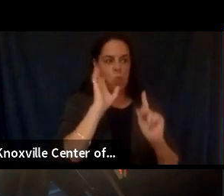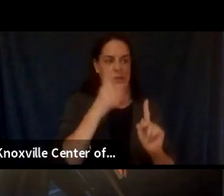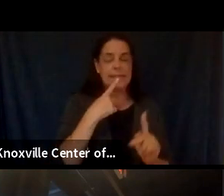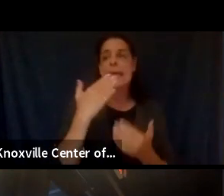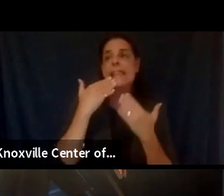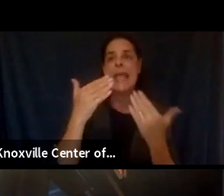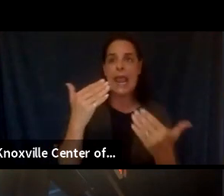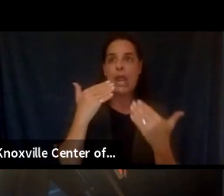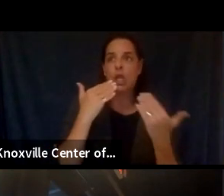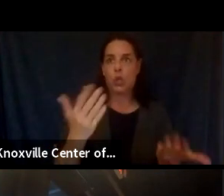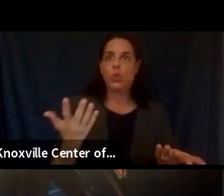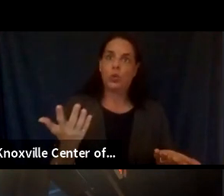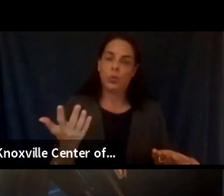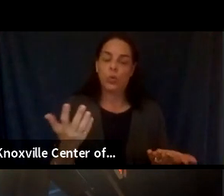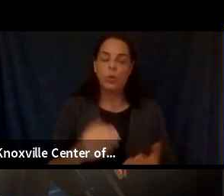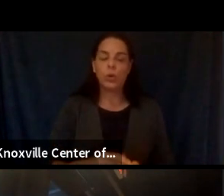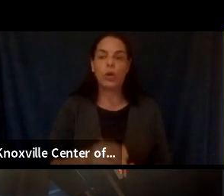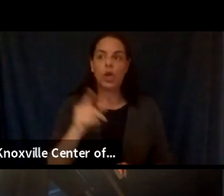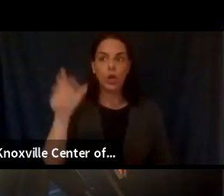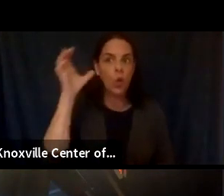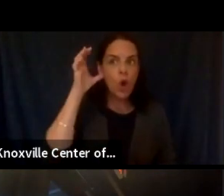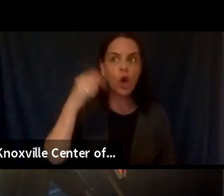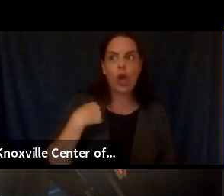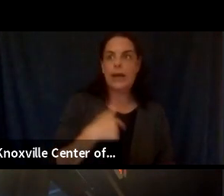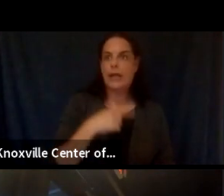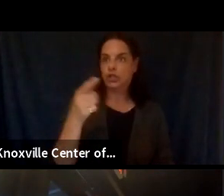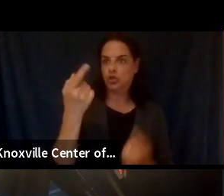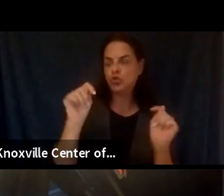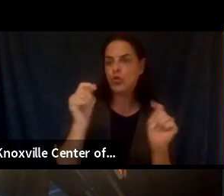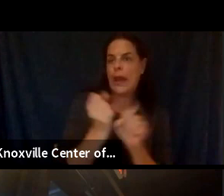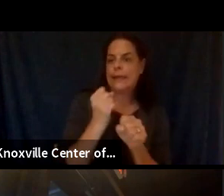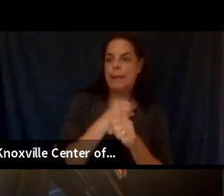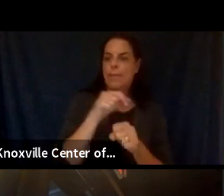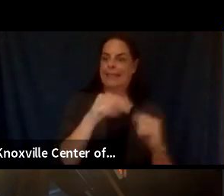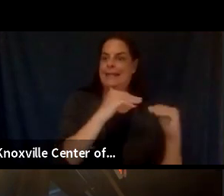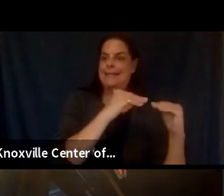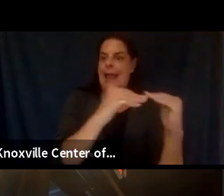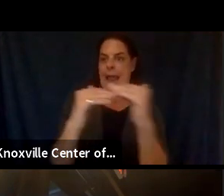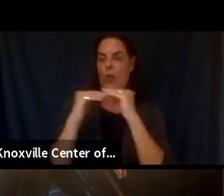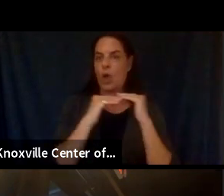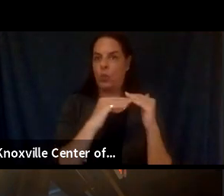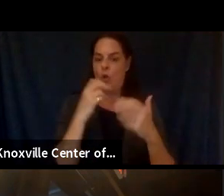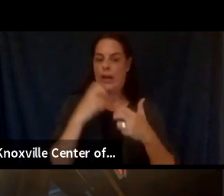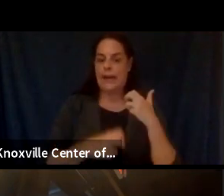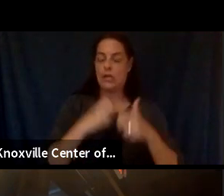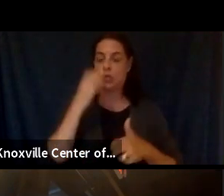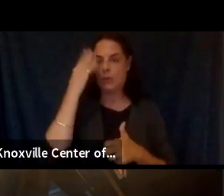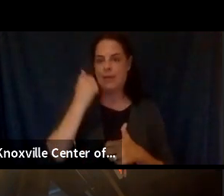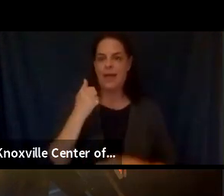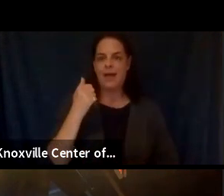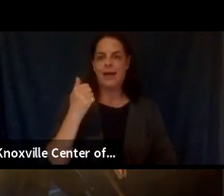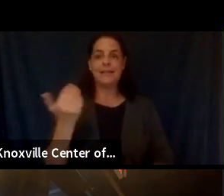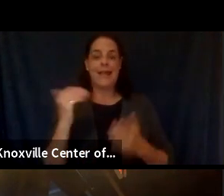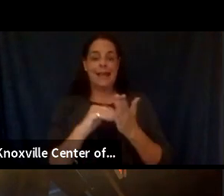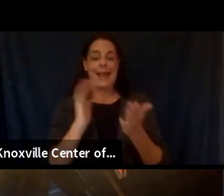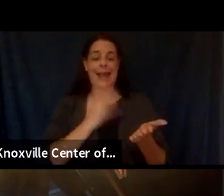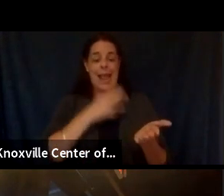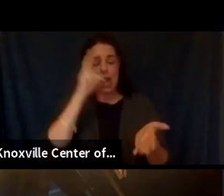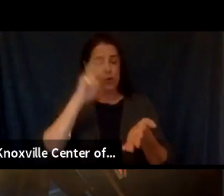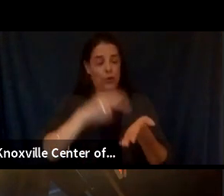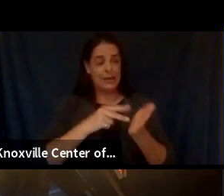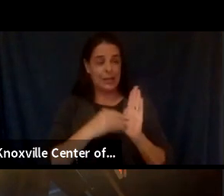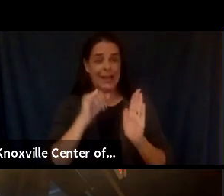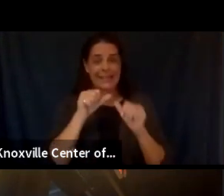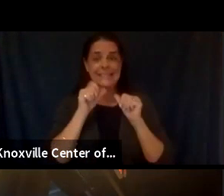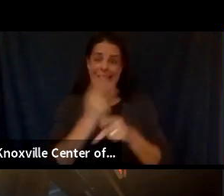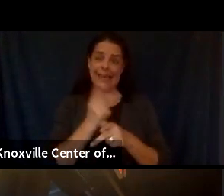you. You heard us and you're trying to make this an equitable issue, because again, our intention is to keep